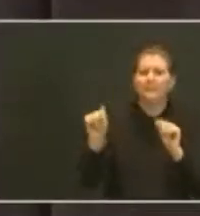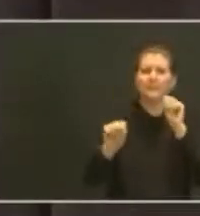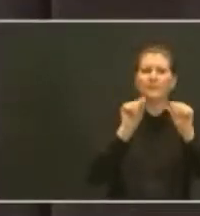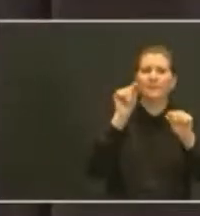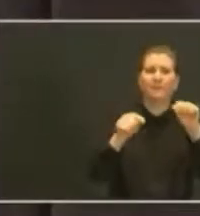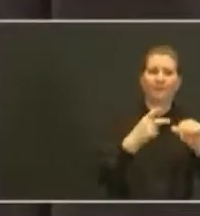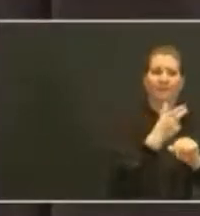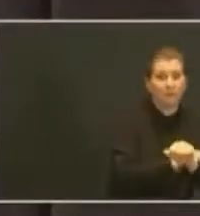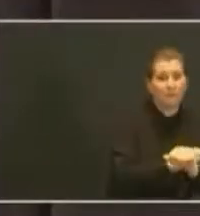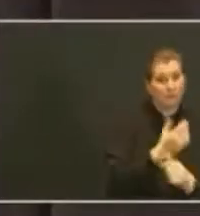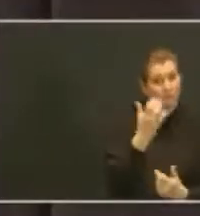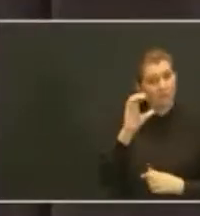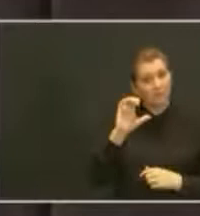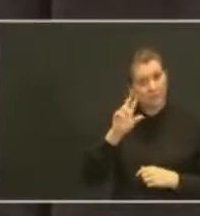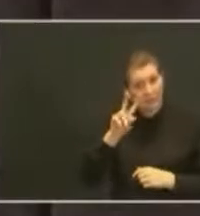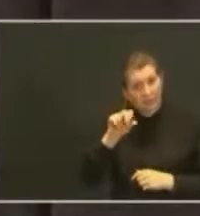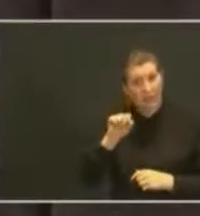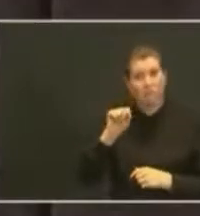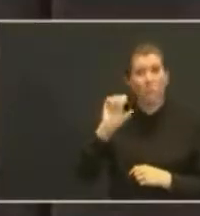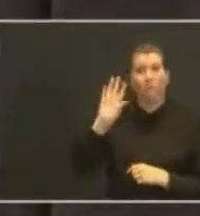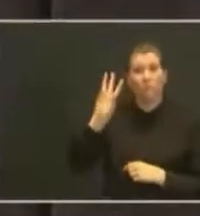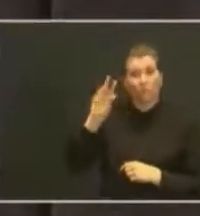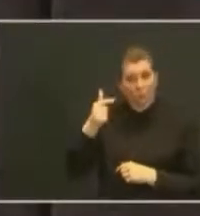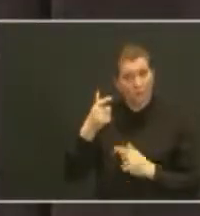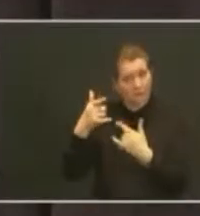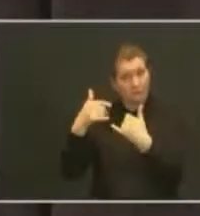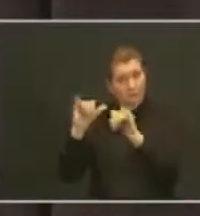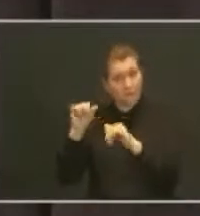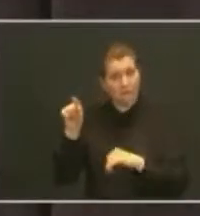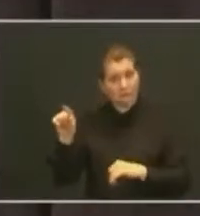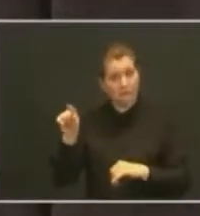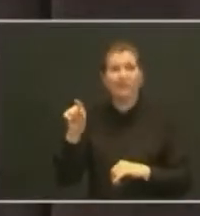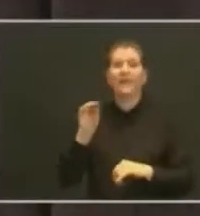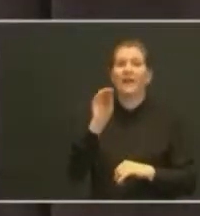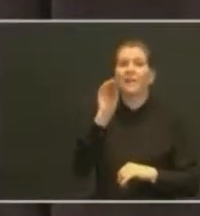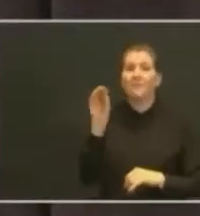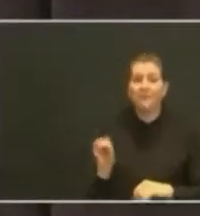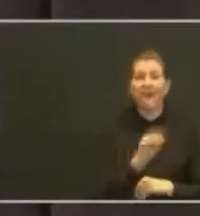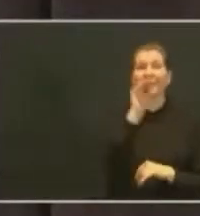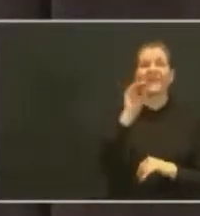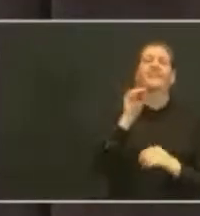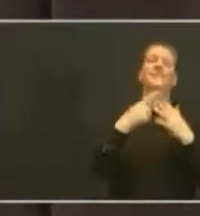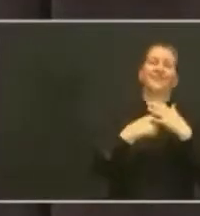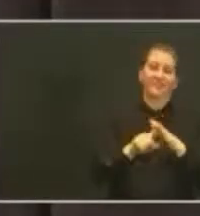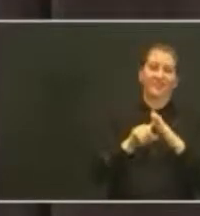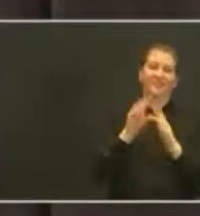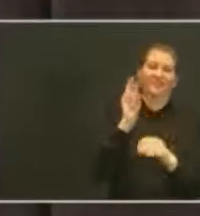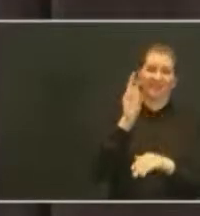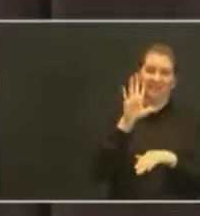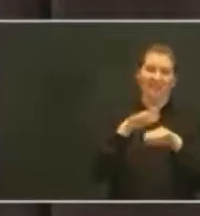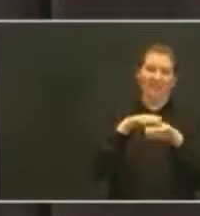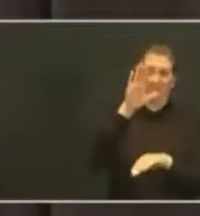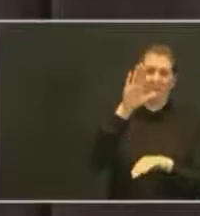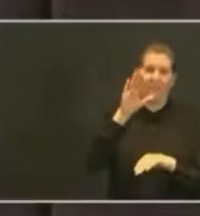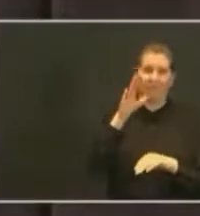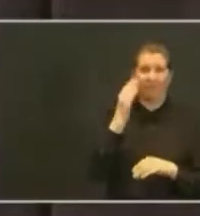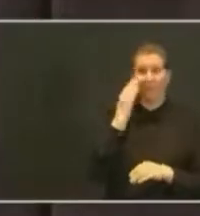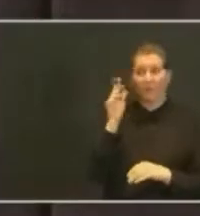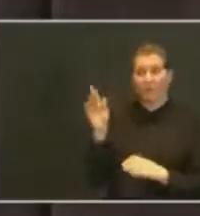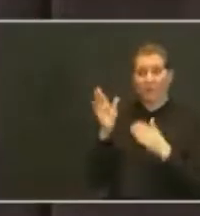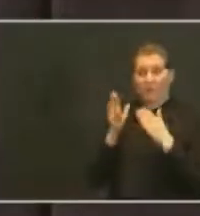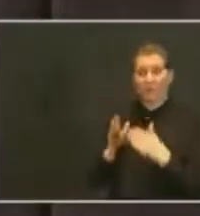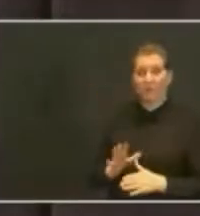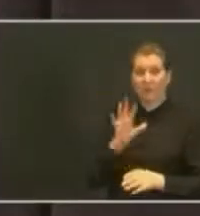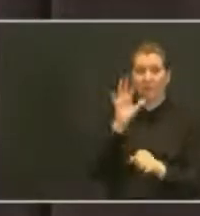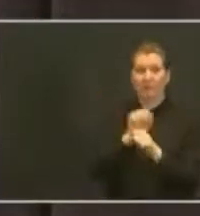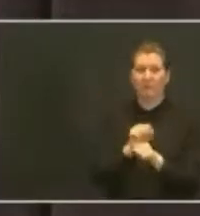then on Monday, be able to start scheduling 65 and older. So we're giving people the benefit of the doubt, but we will, if